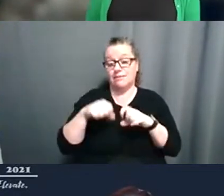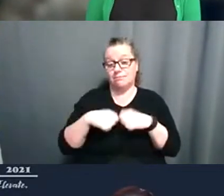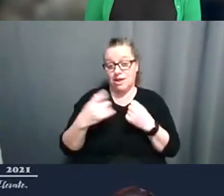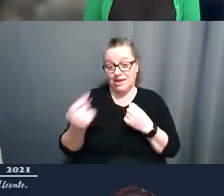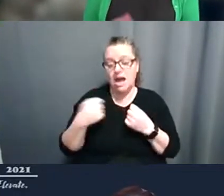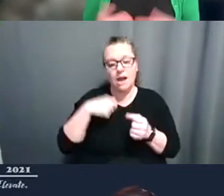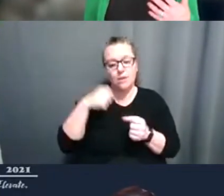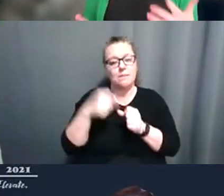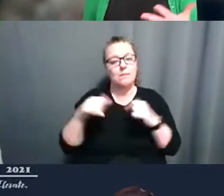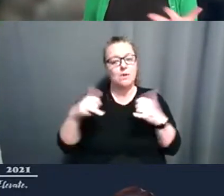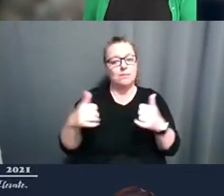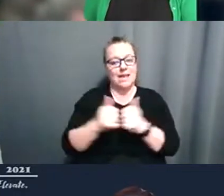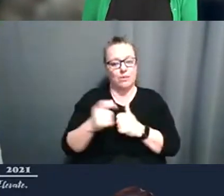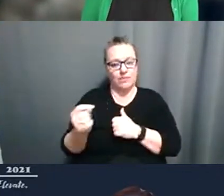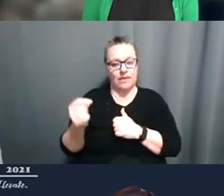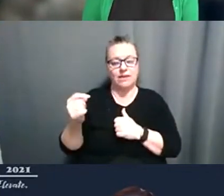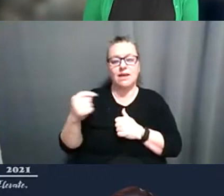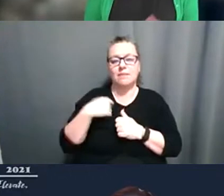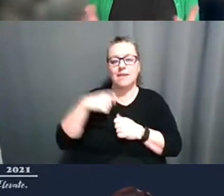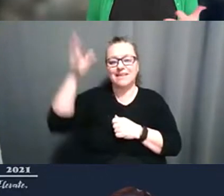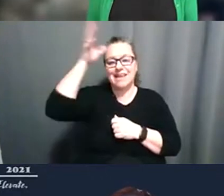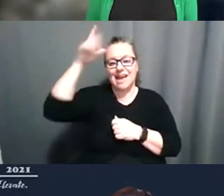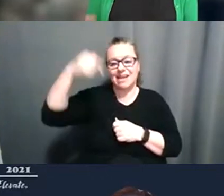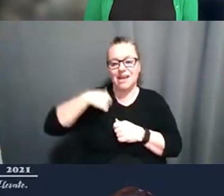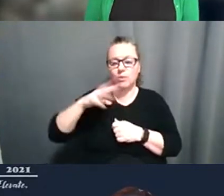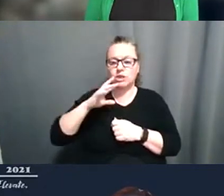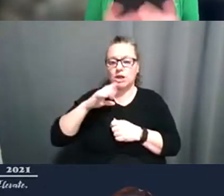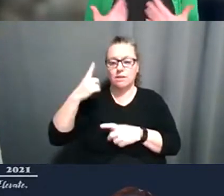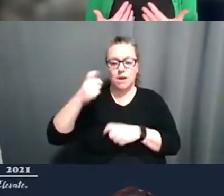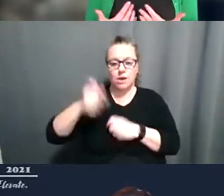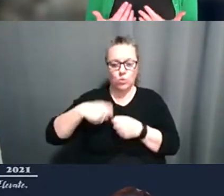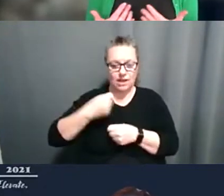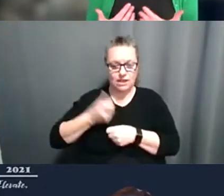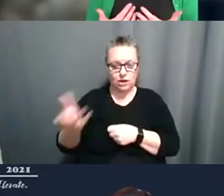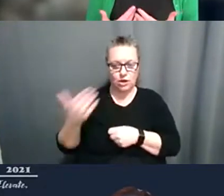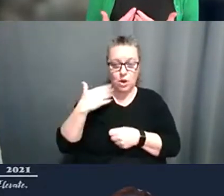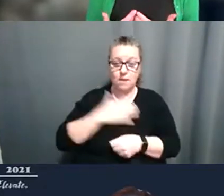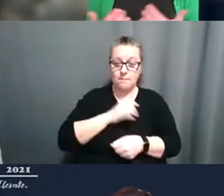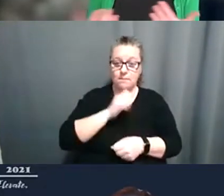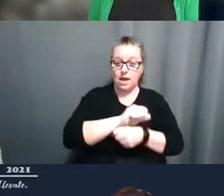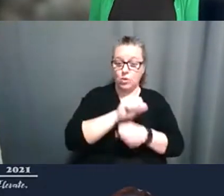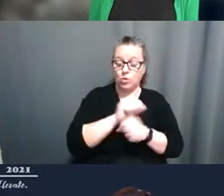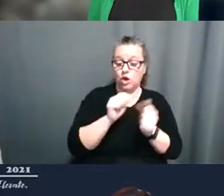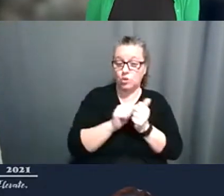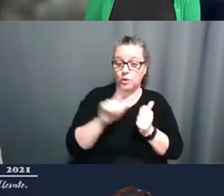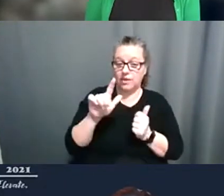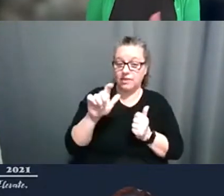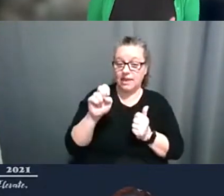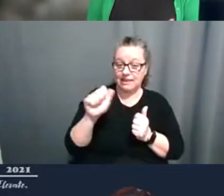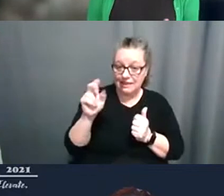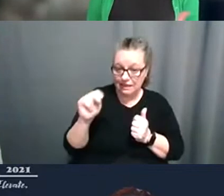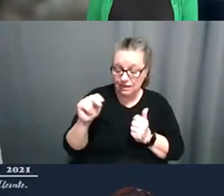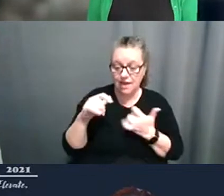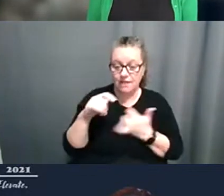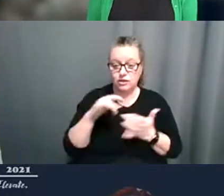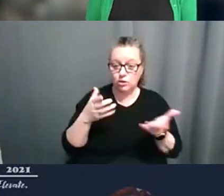it until my dad and I were talking about a year or so ago about my work with Lean in the social service environment